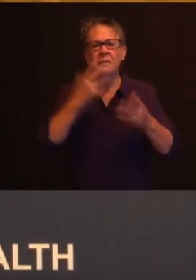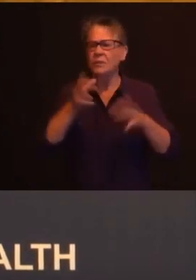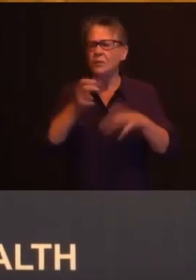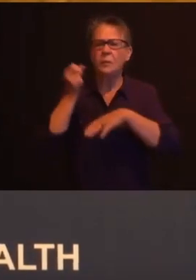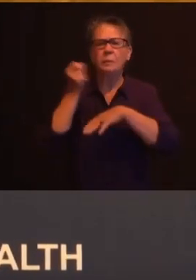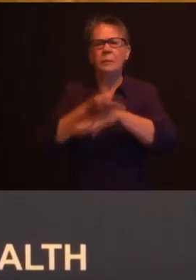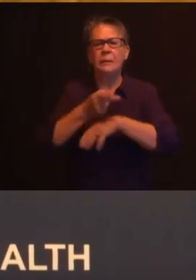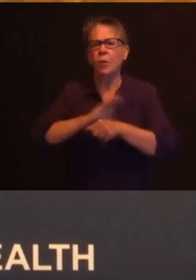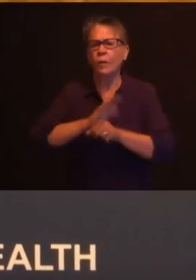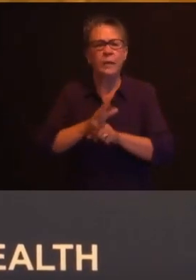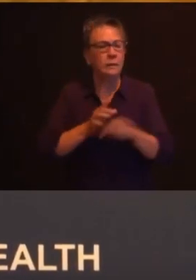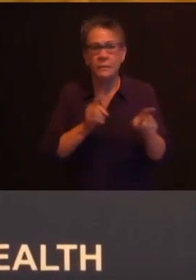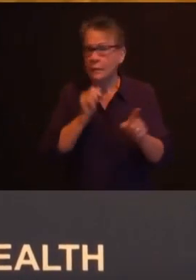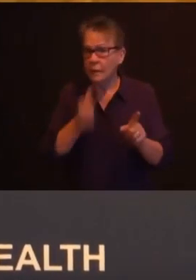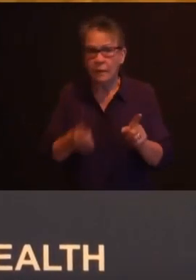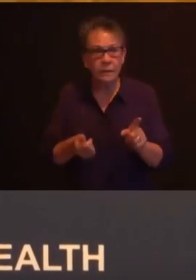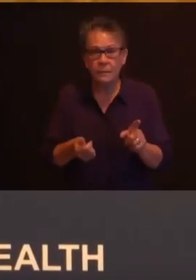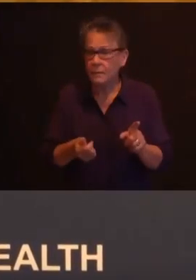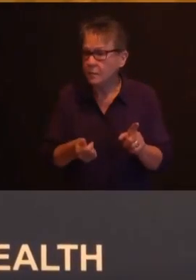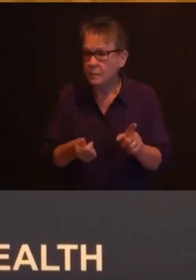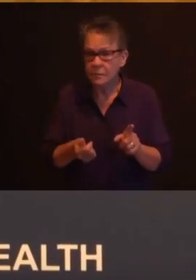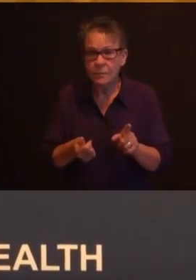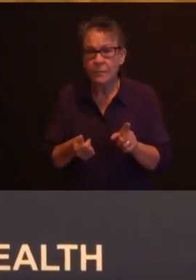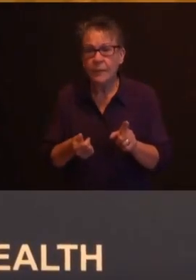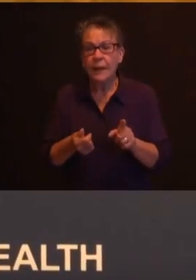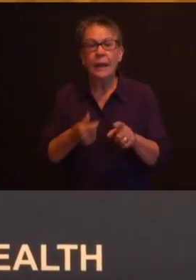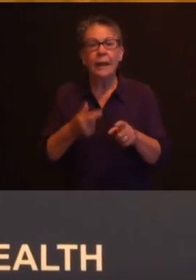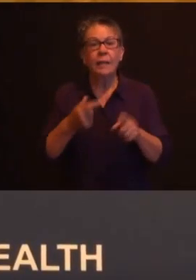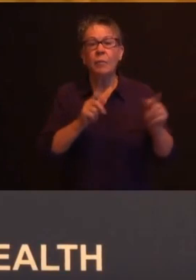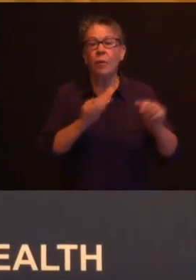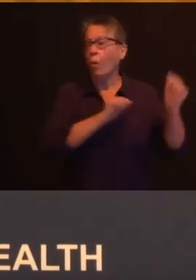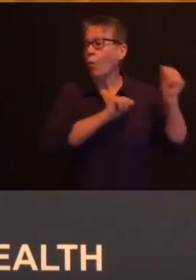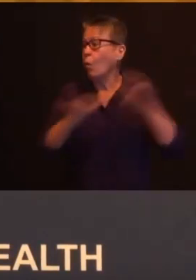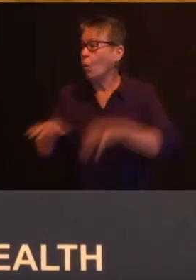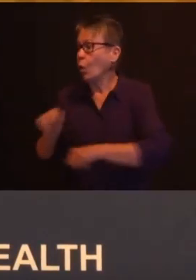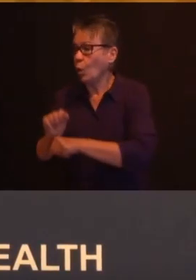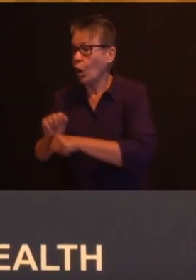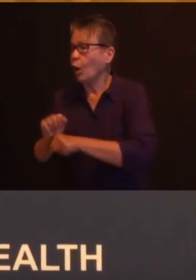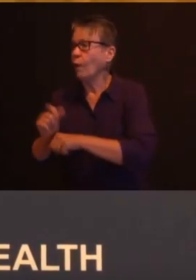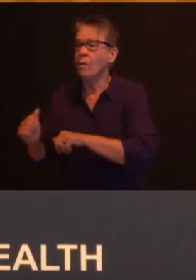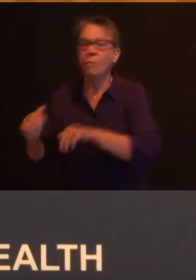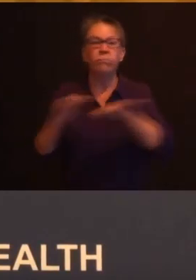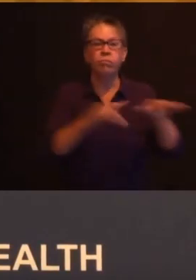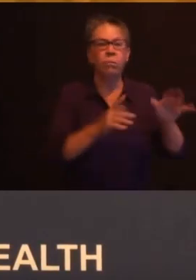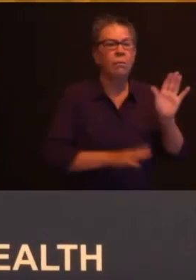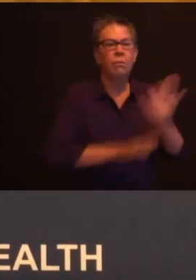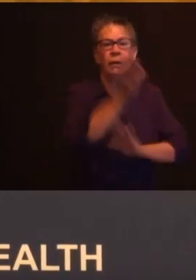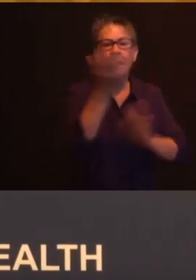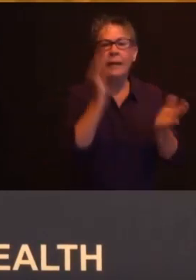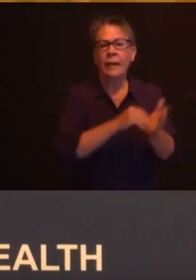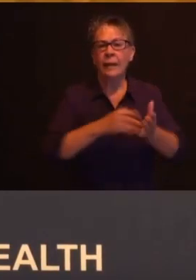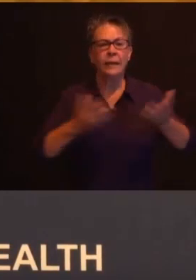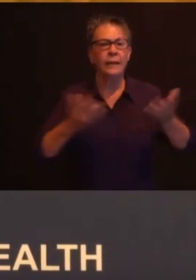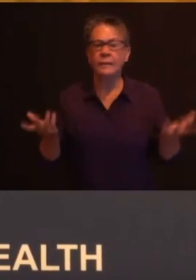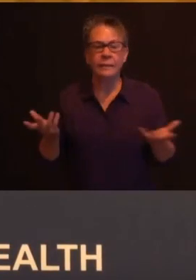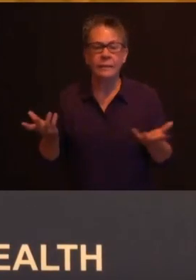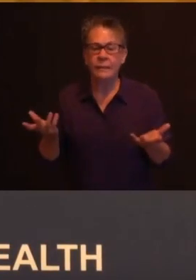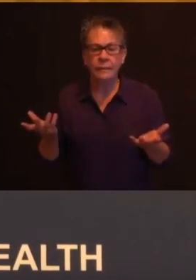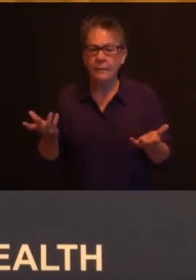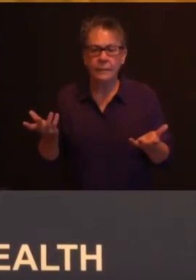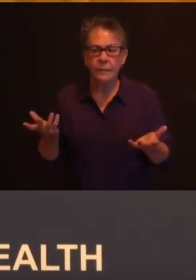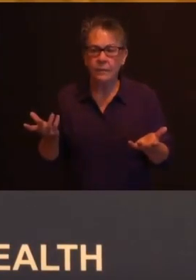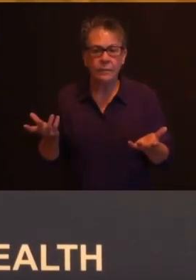industry is a big one for us, particularly in the South, is people need to realize it's in everyone's interest. It's not they're over there and we're over here.